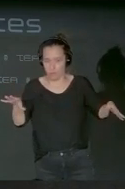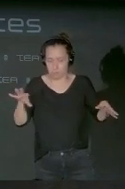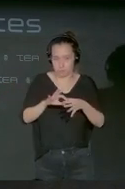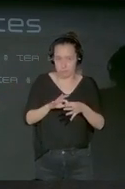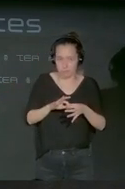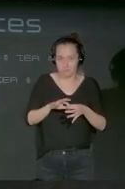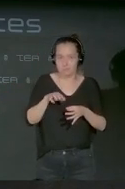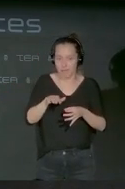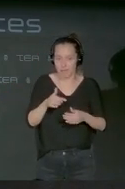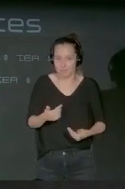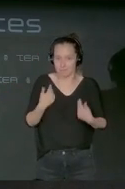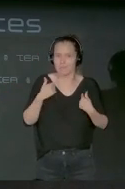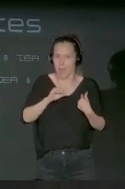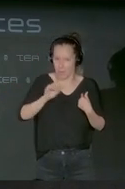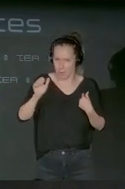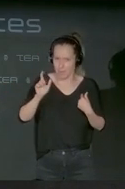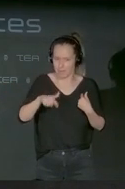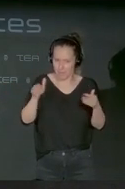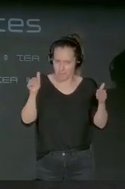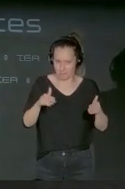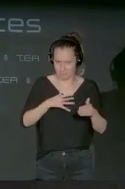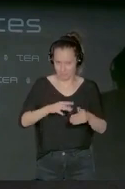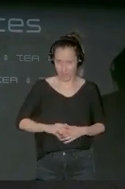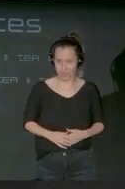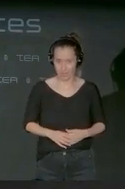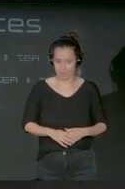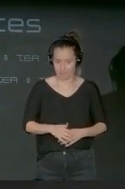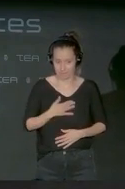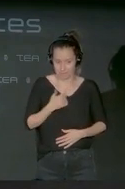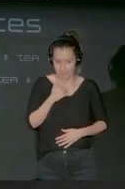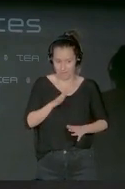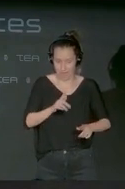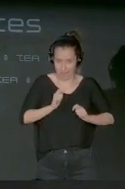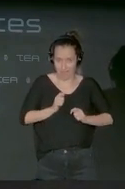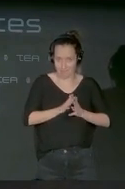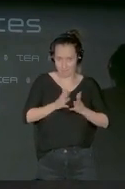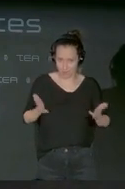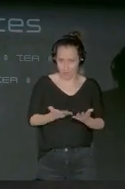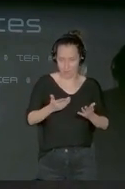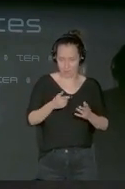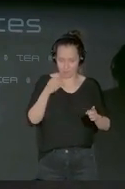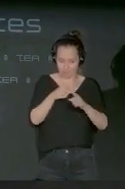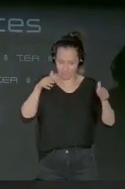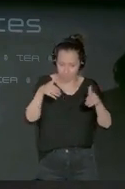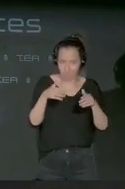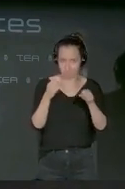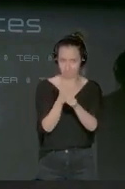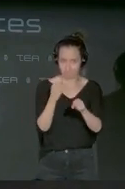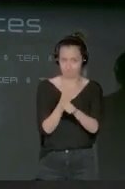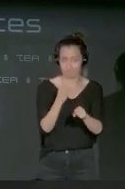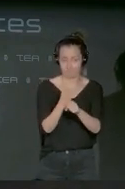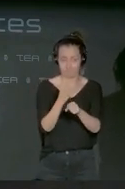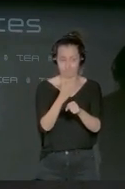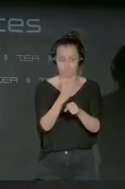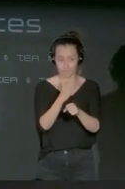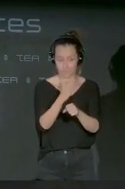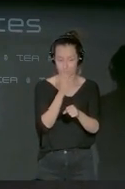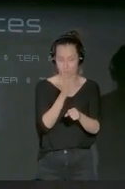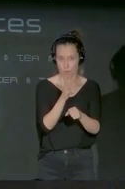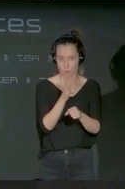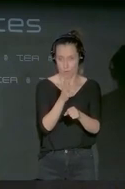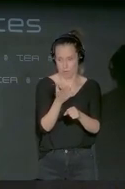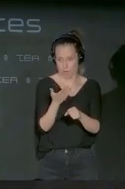I think that's a key motivation for us. There was a communication on virtual worlds published recently,